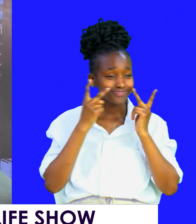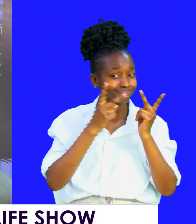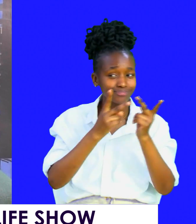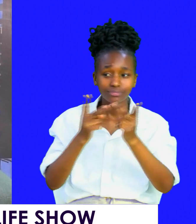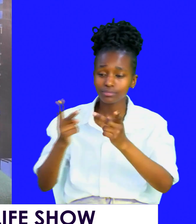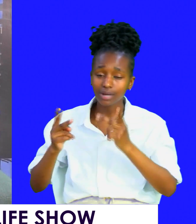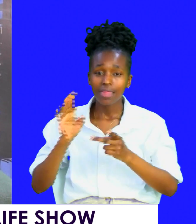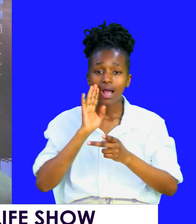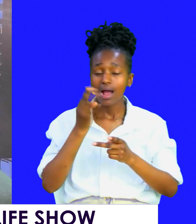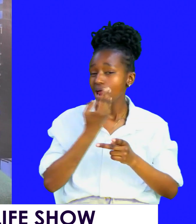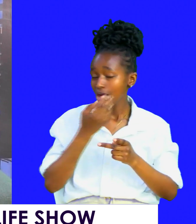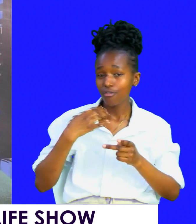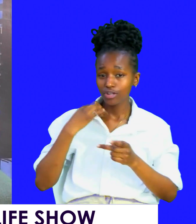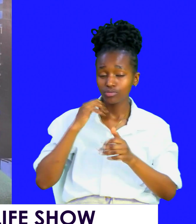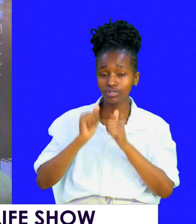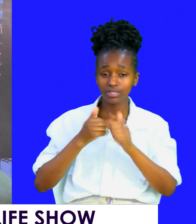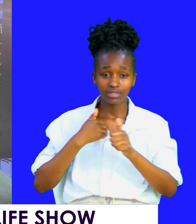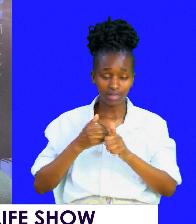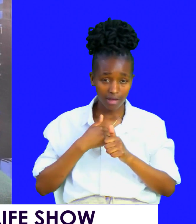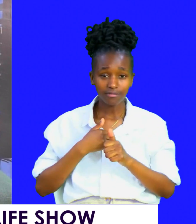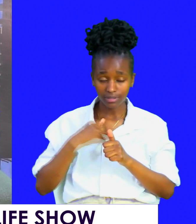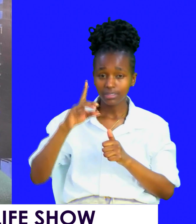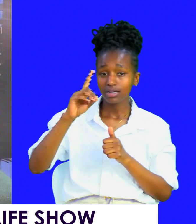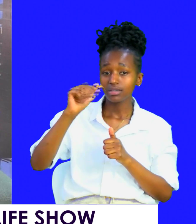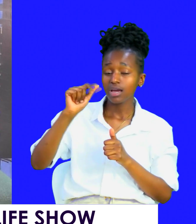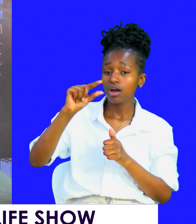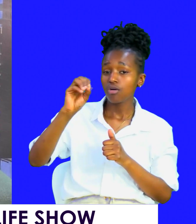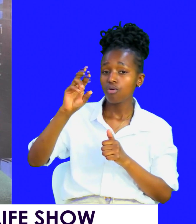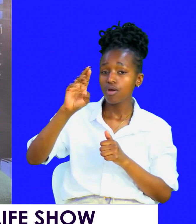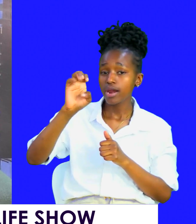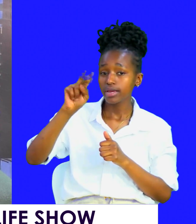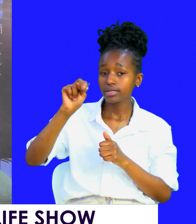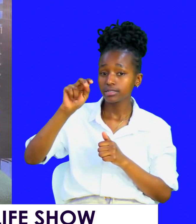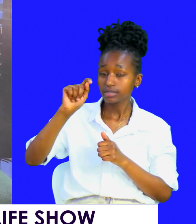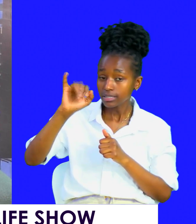the colors of the uniforms, Dagoretti in maroon and all that kind of thing.